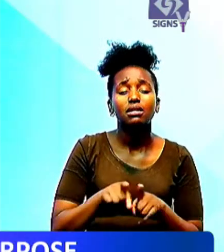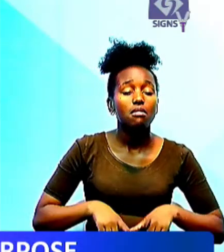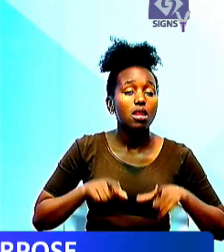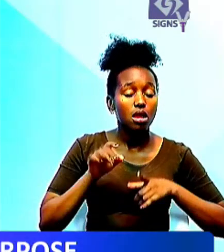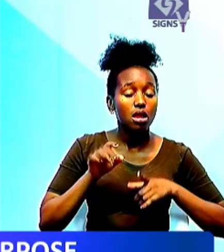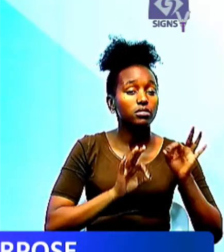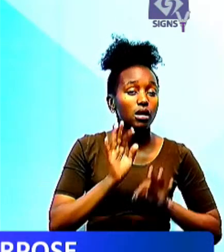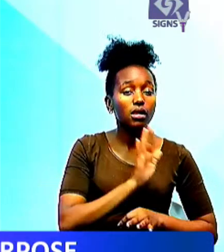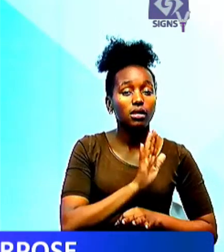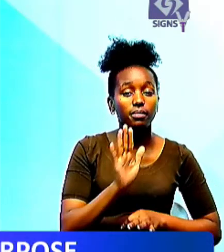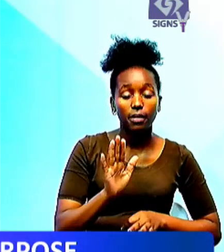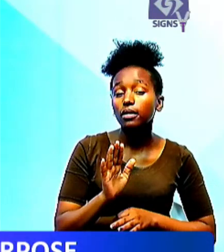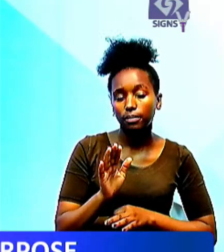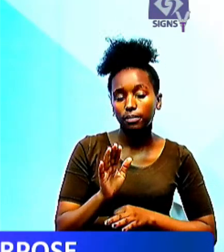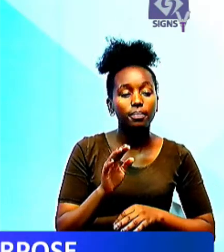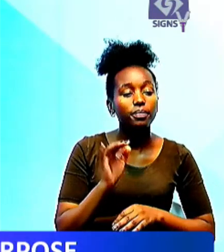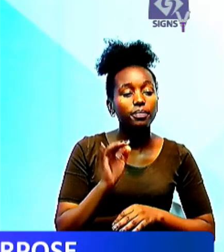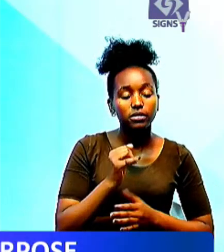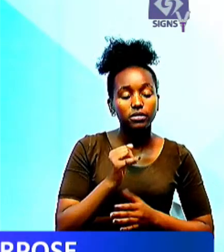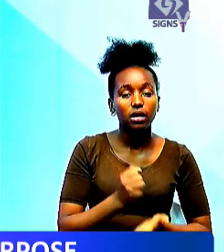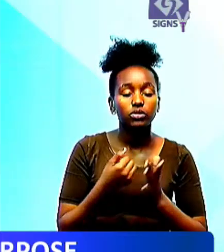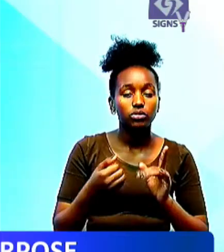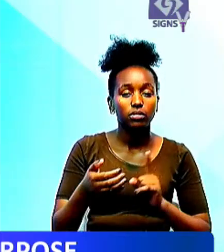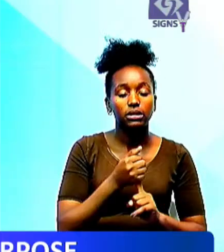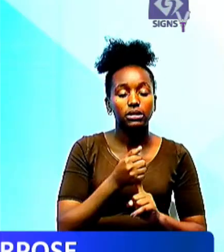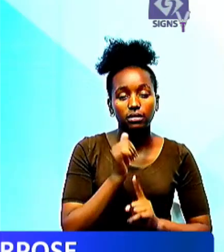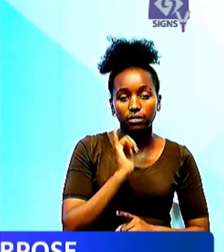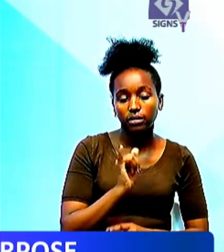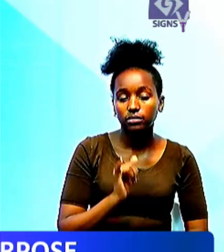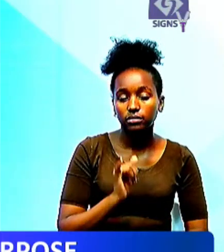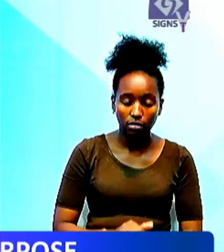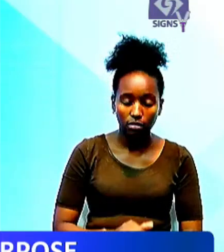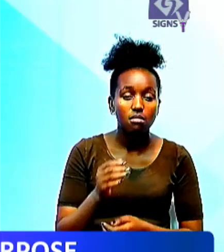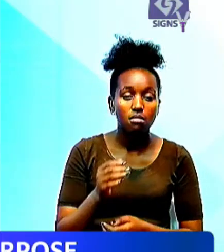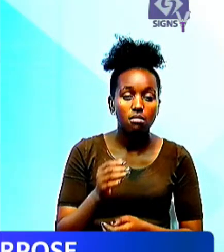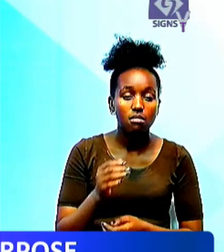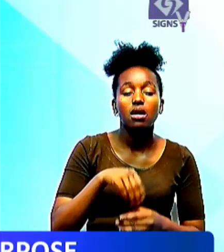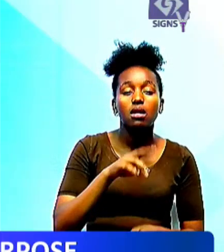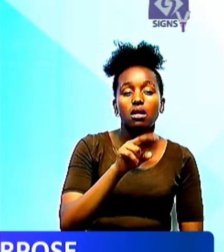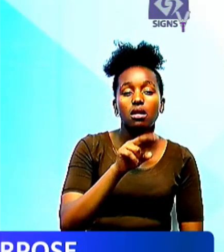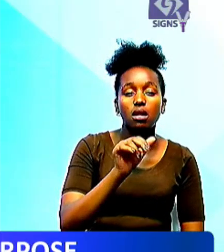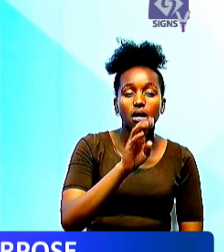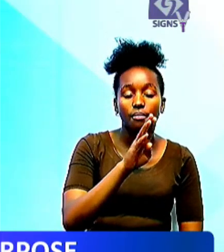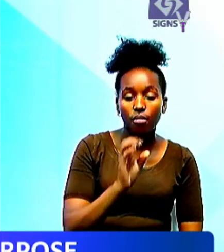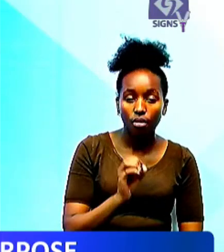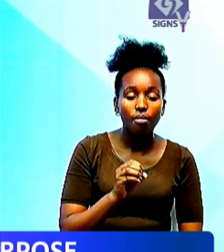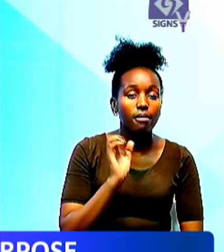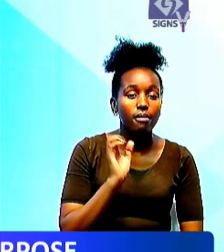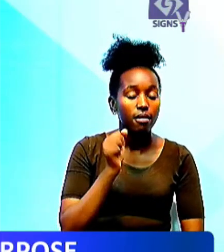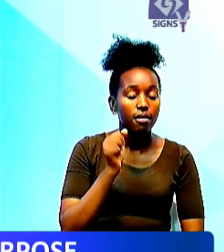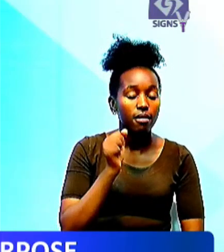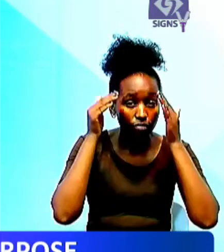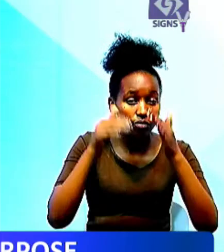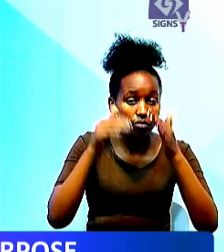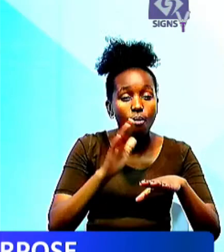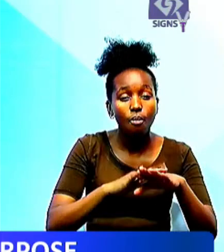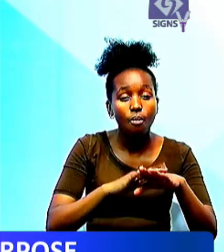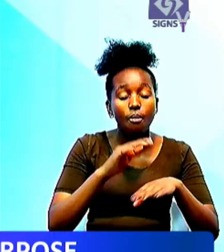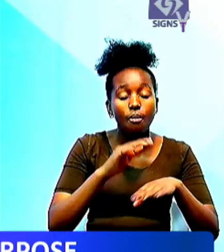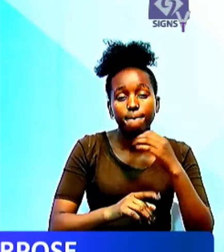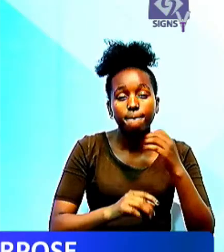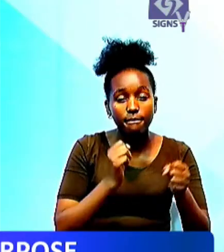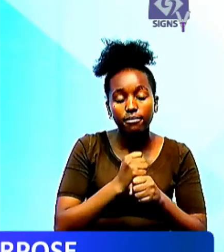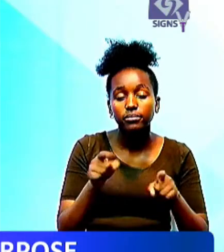helps them to achieve that. We have other funds like Kinabo Income Fund, where you are able to commit for like 1 year, and you're able to get returns of